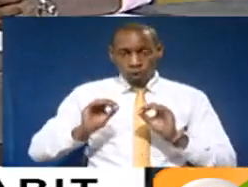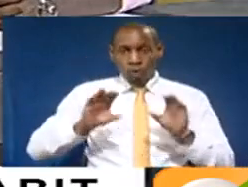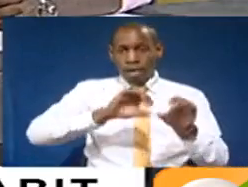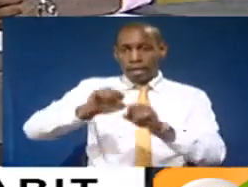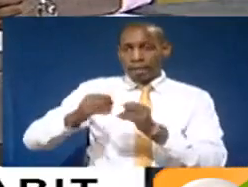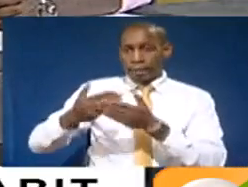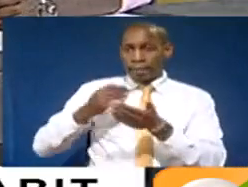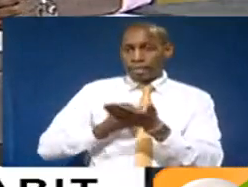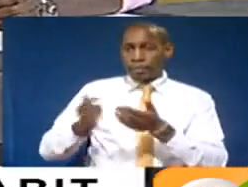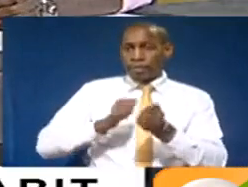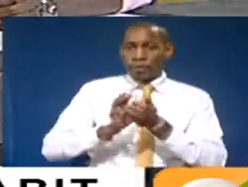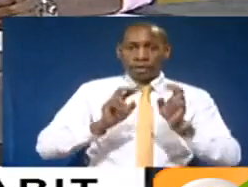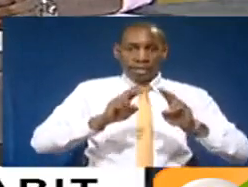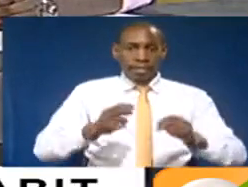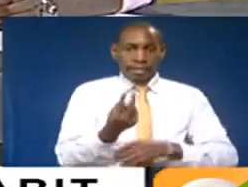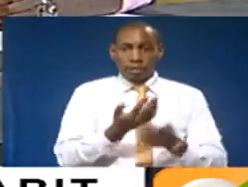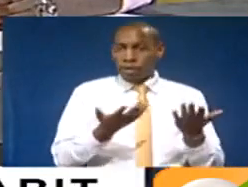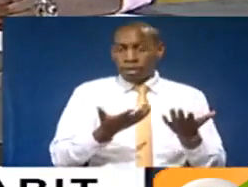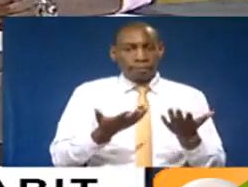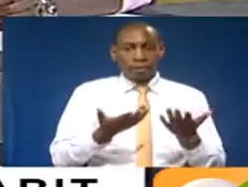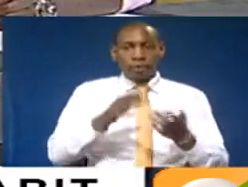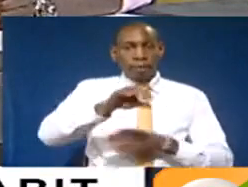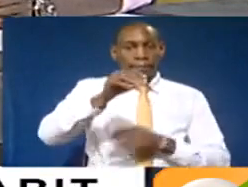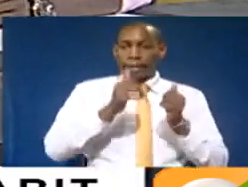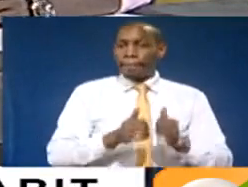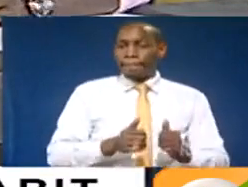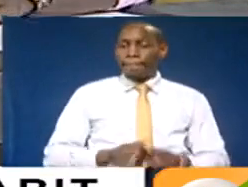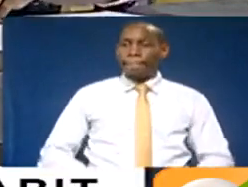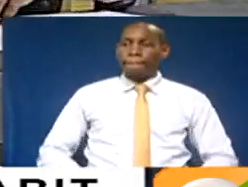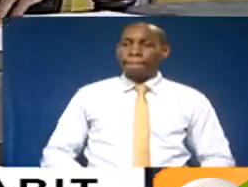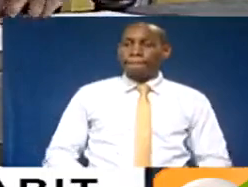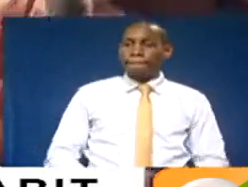Friday, and the search for their whereabouts has not borne any fruits yet.